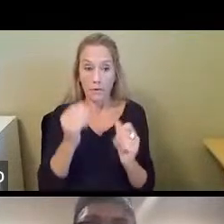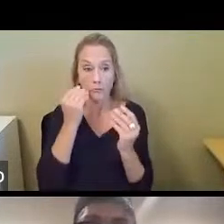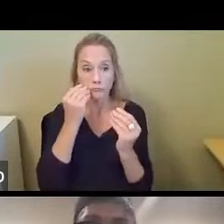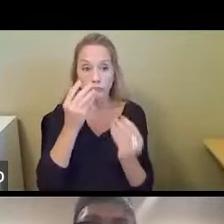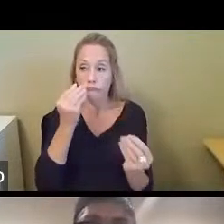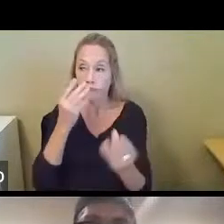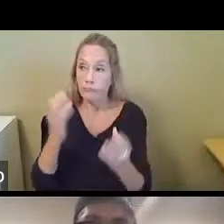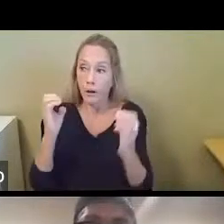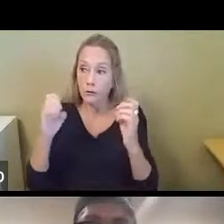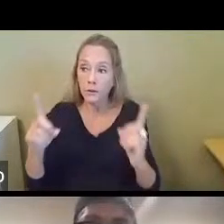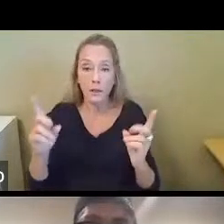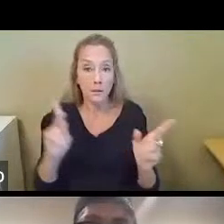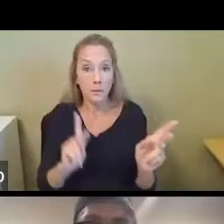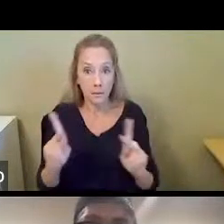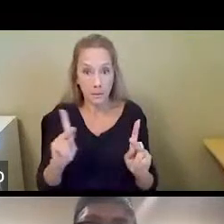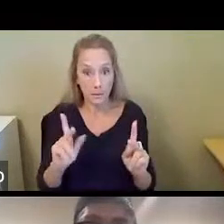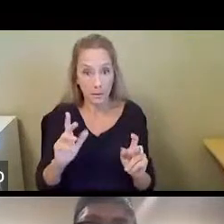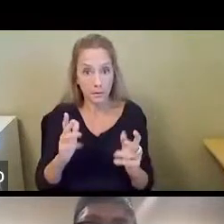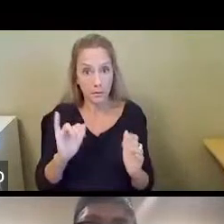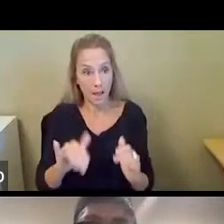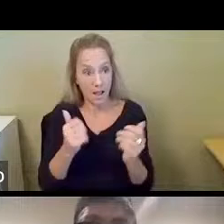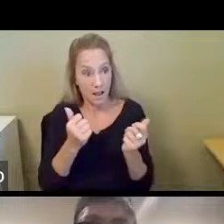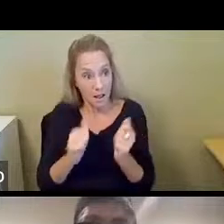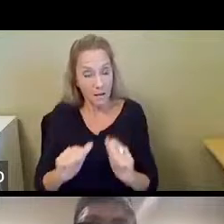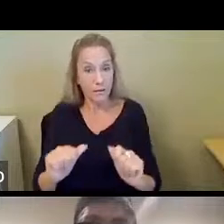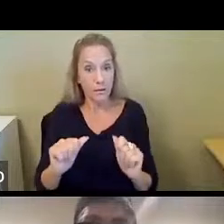they are